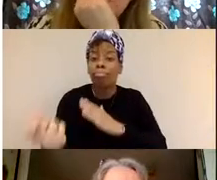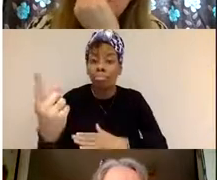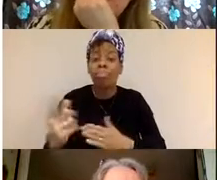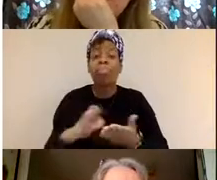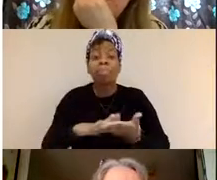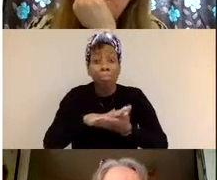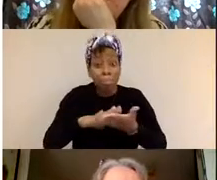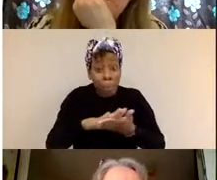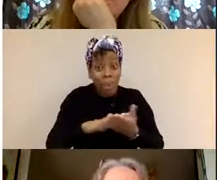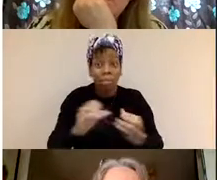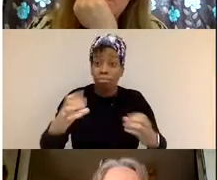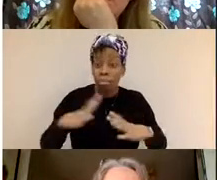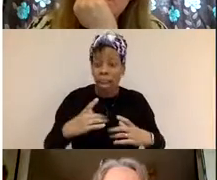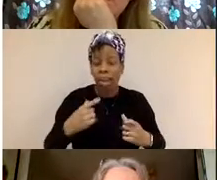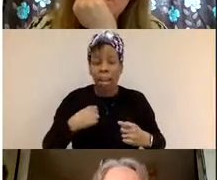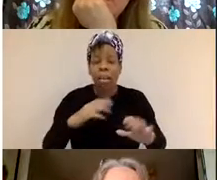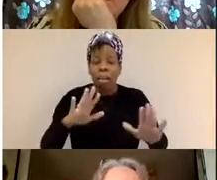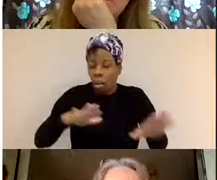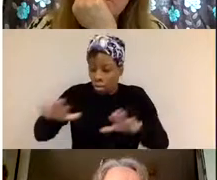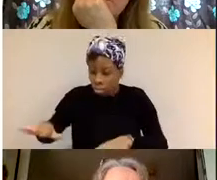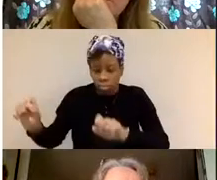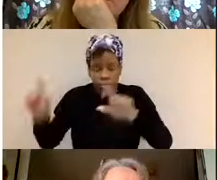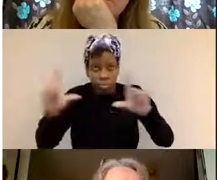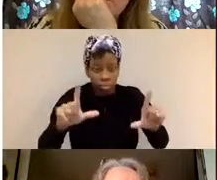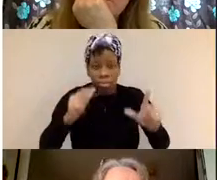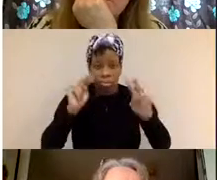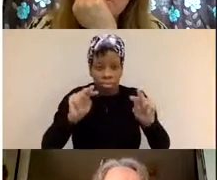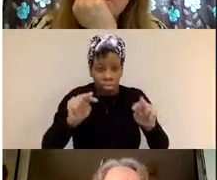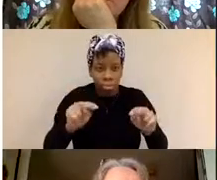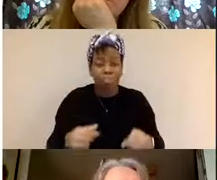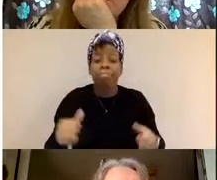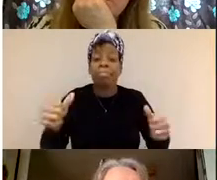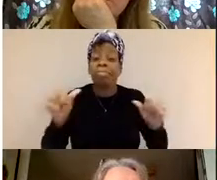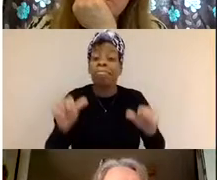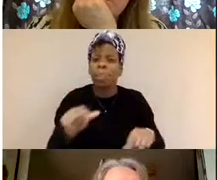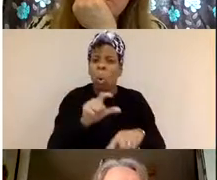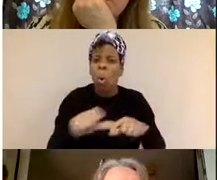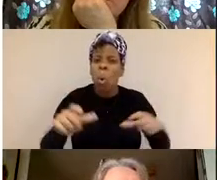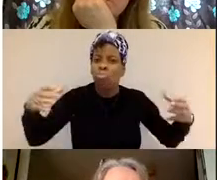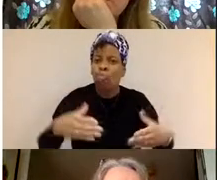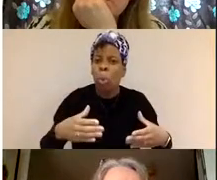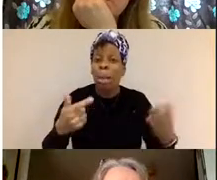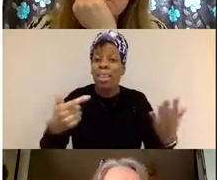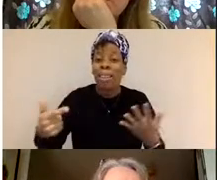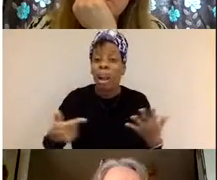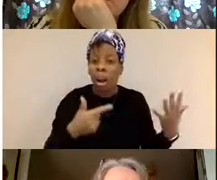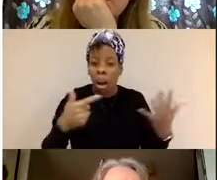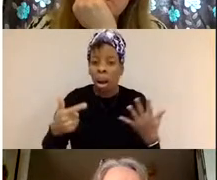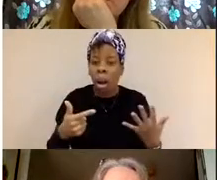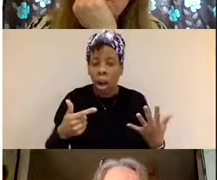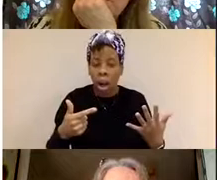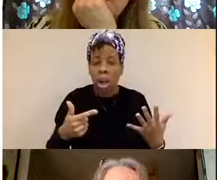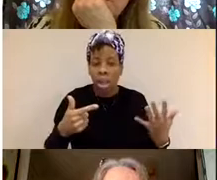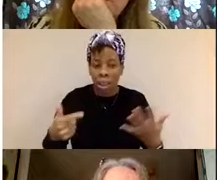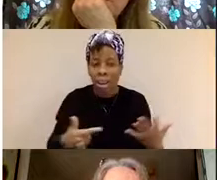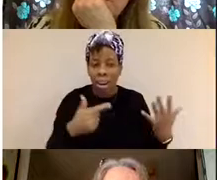scheduled in. There can be up to 7 participants on the course. So you'll be there with 6 other people and the